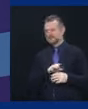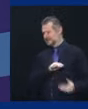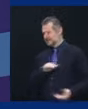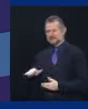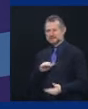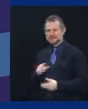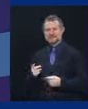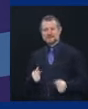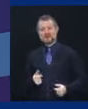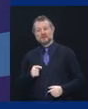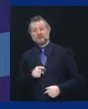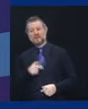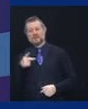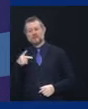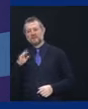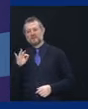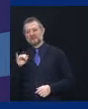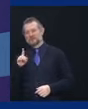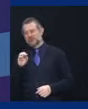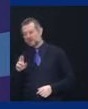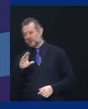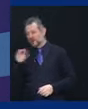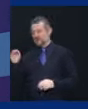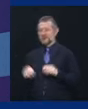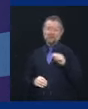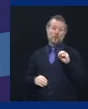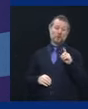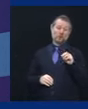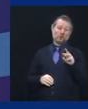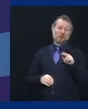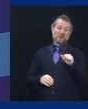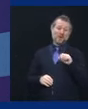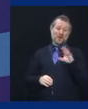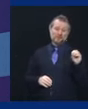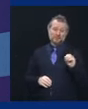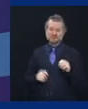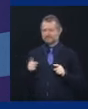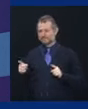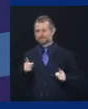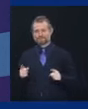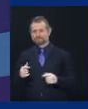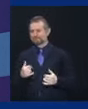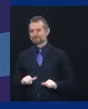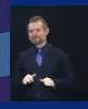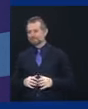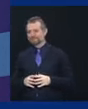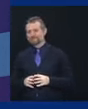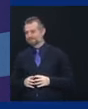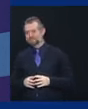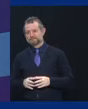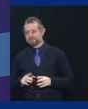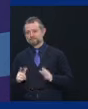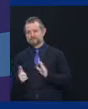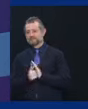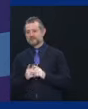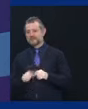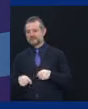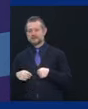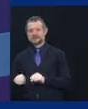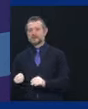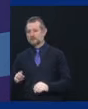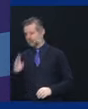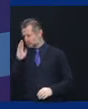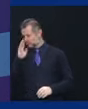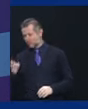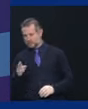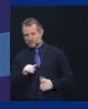Pfizer and Moderna drugs cannot sell by law to a state.